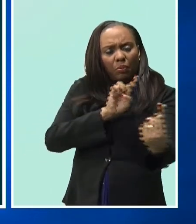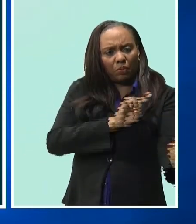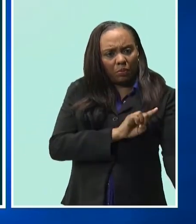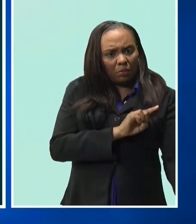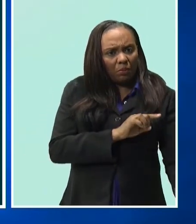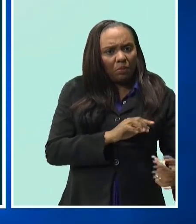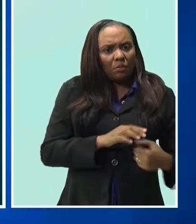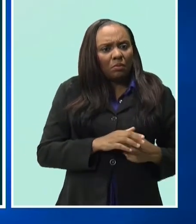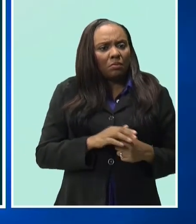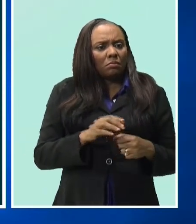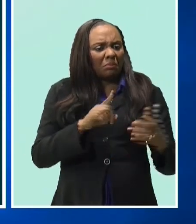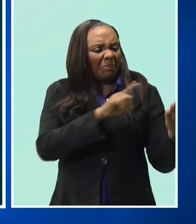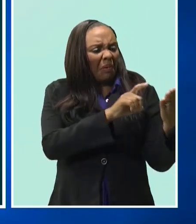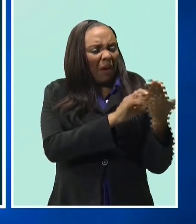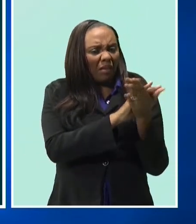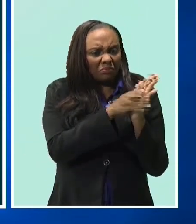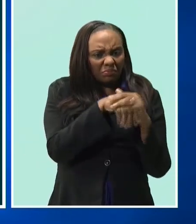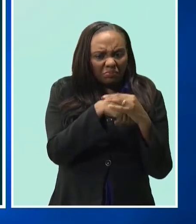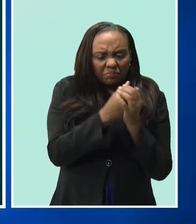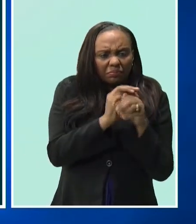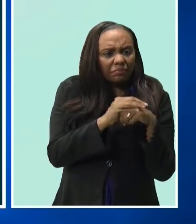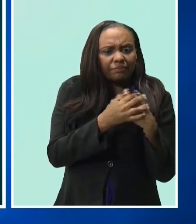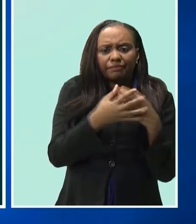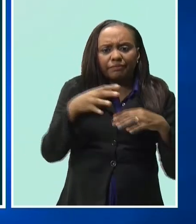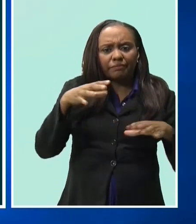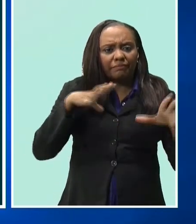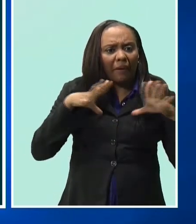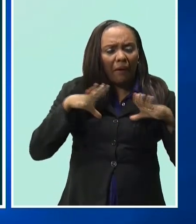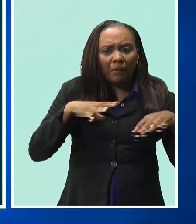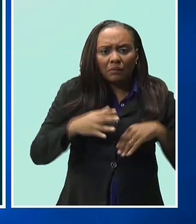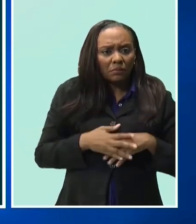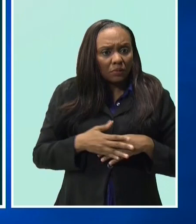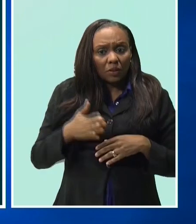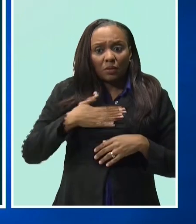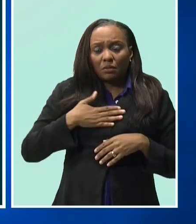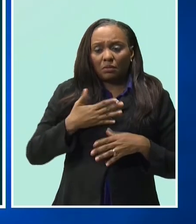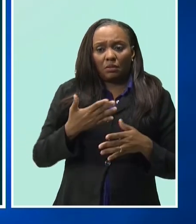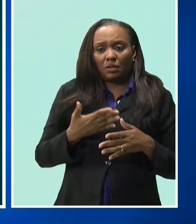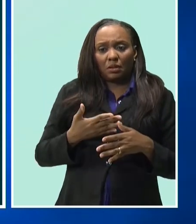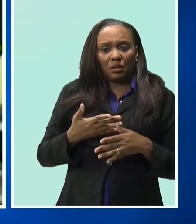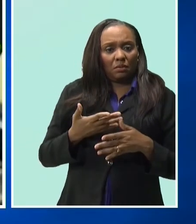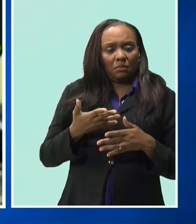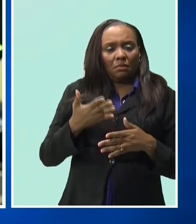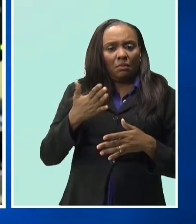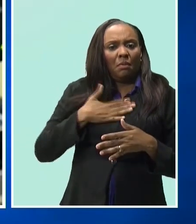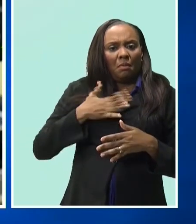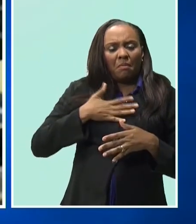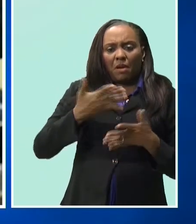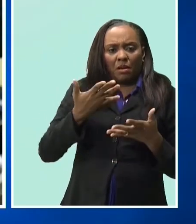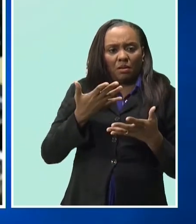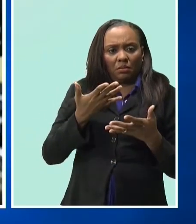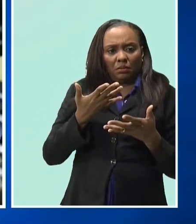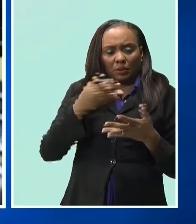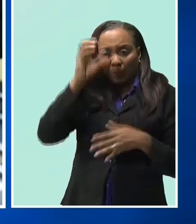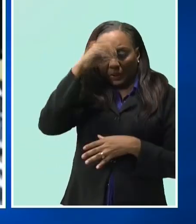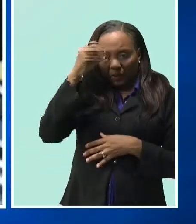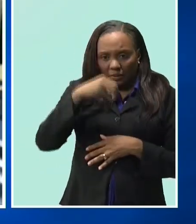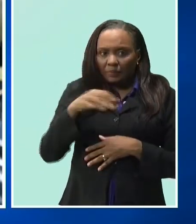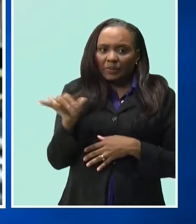proper sanitization. So that was my standpoint then. It's still my standpoint now. While head pastor of